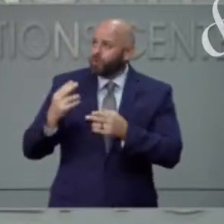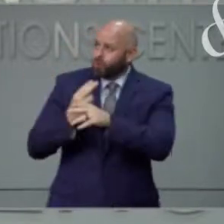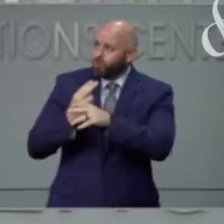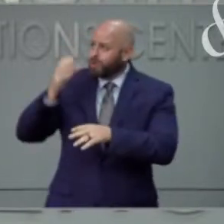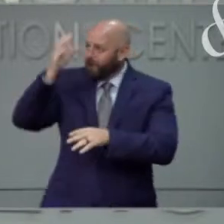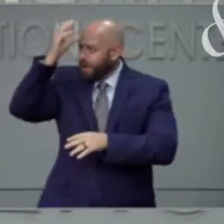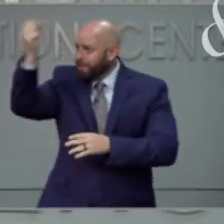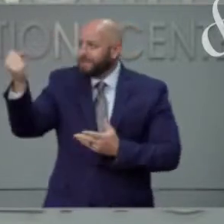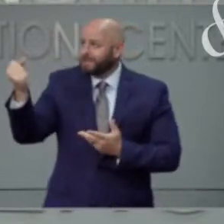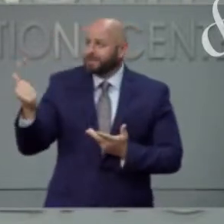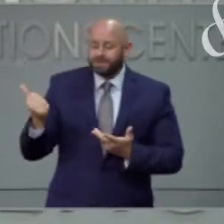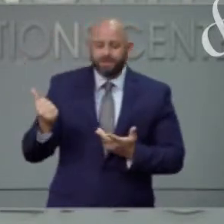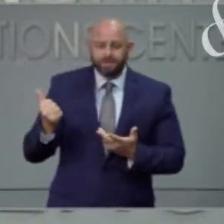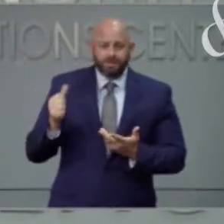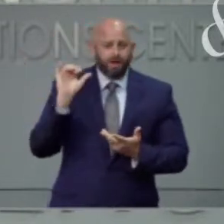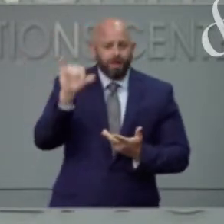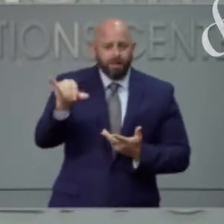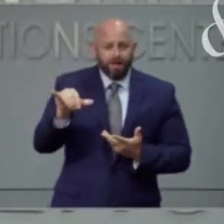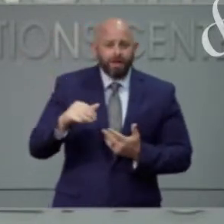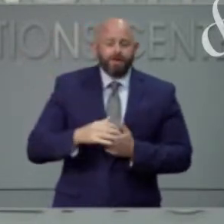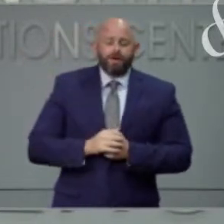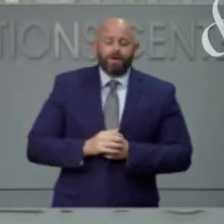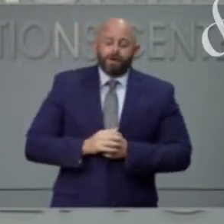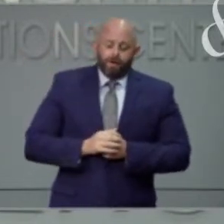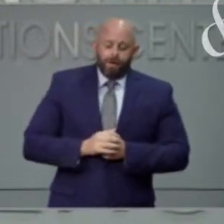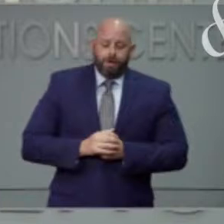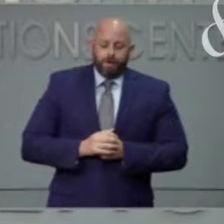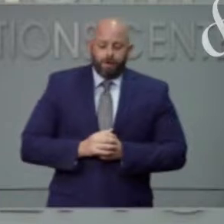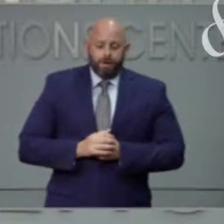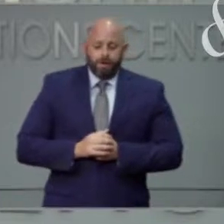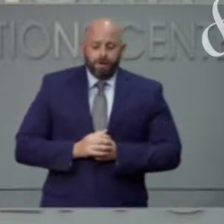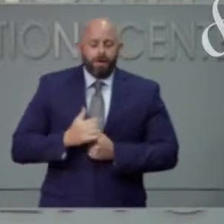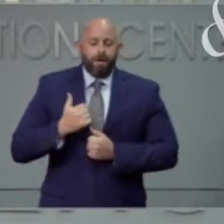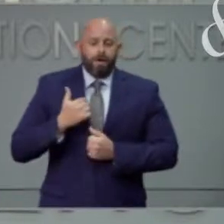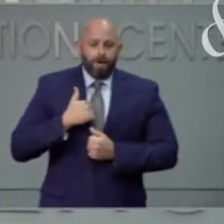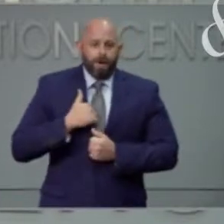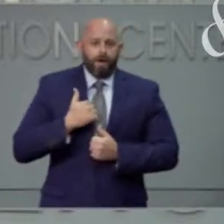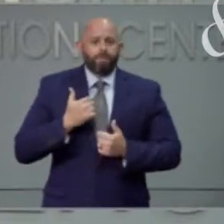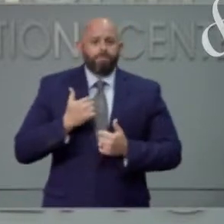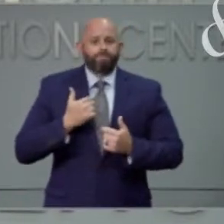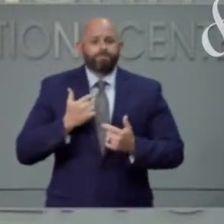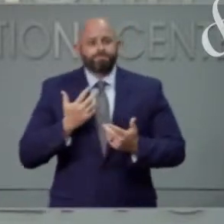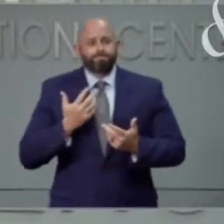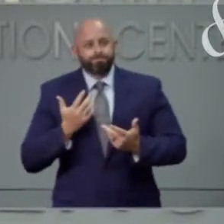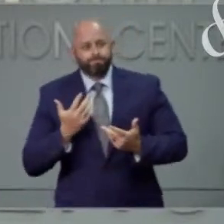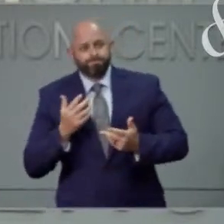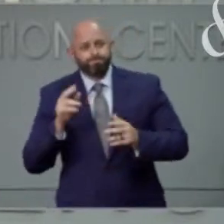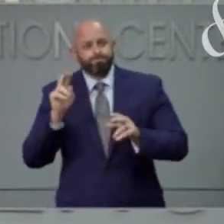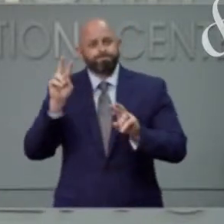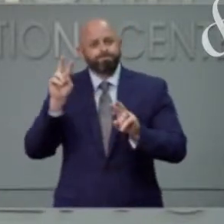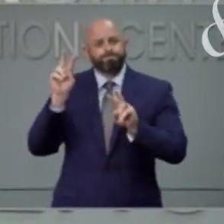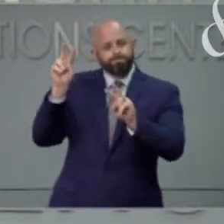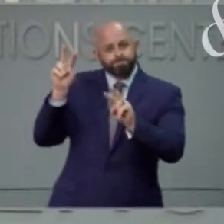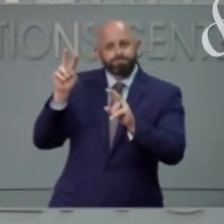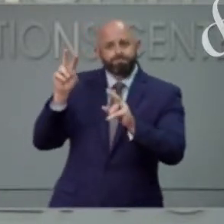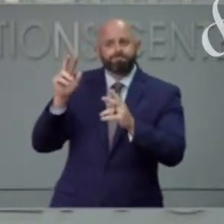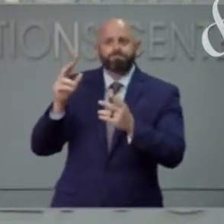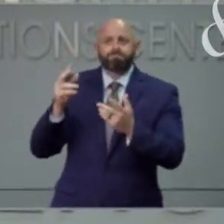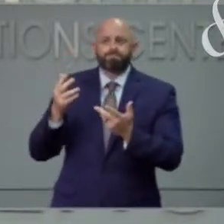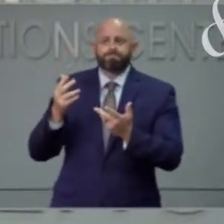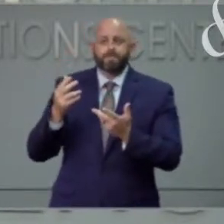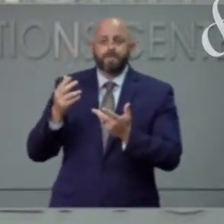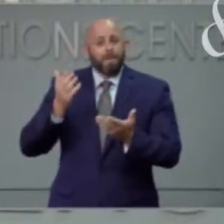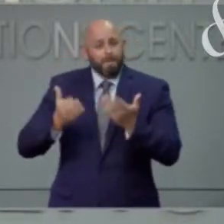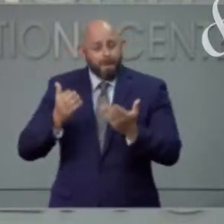sense. And I'm so looking forward to when we can have public health issues